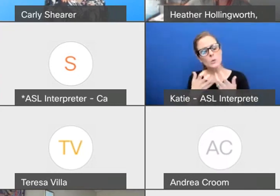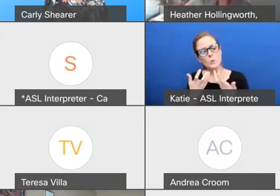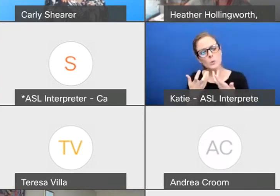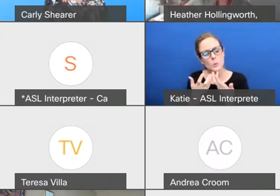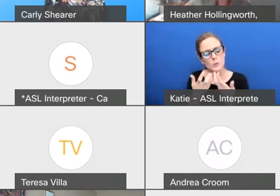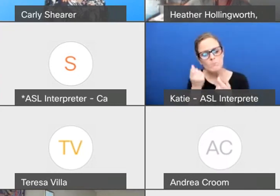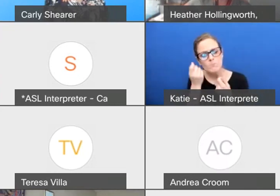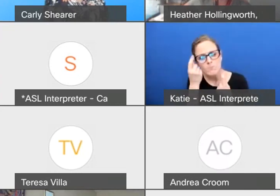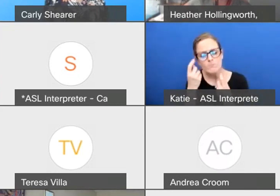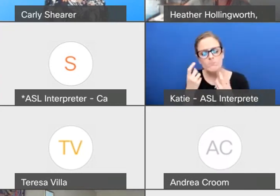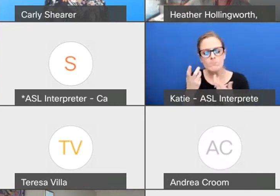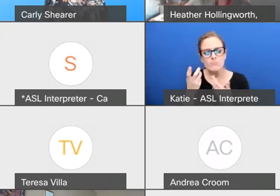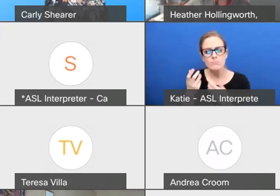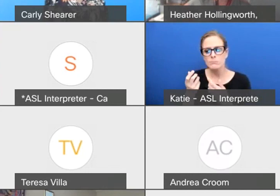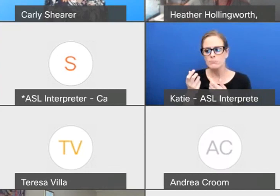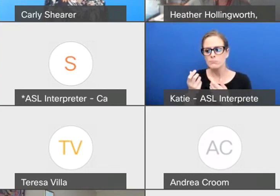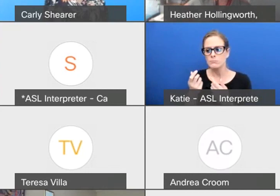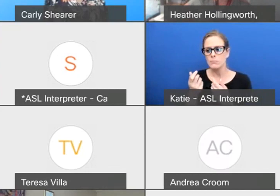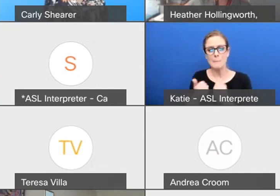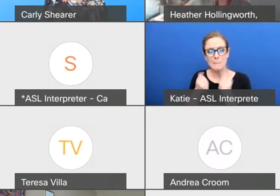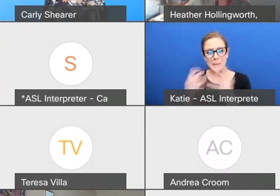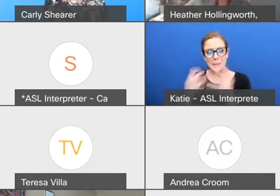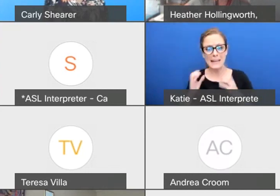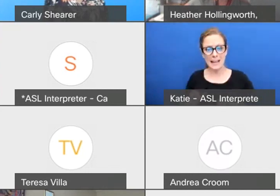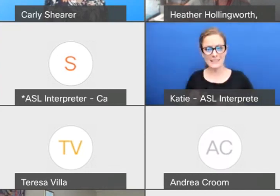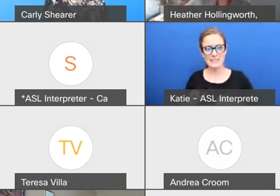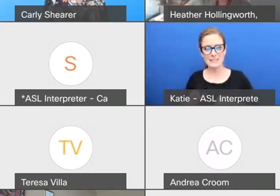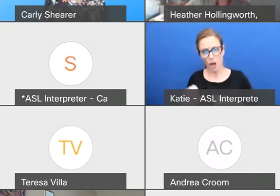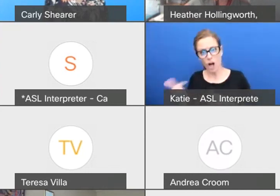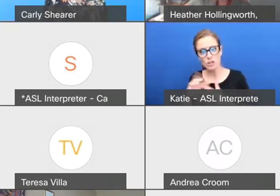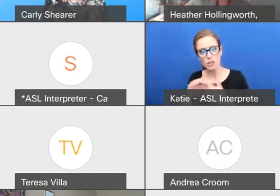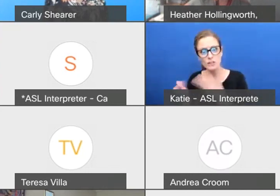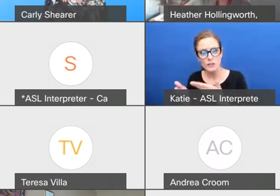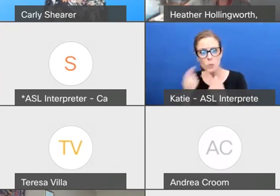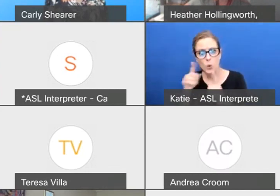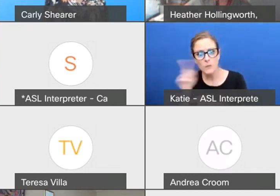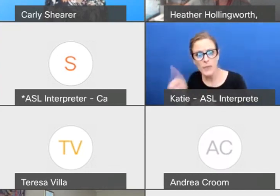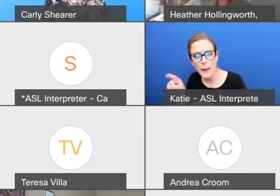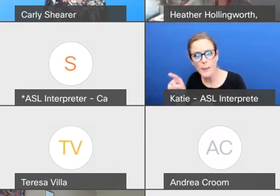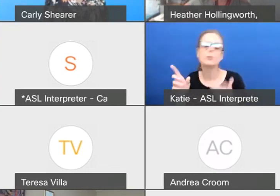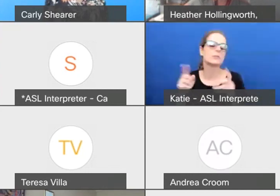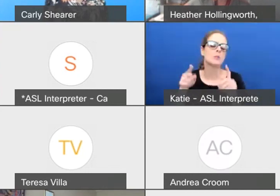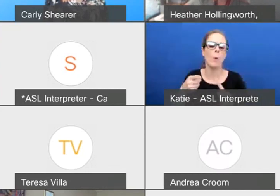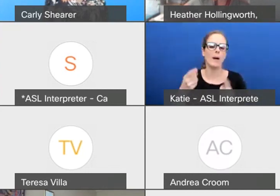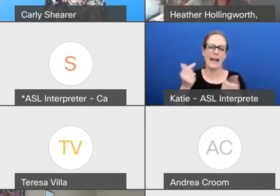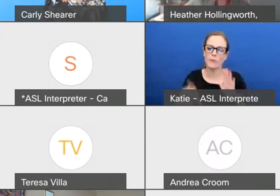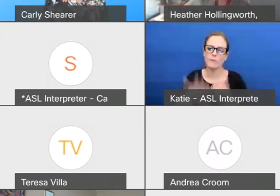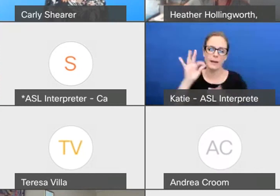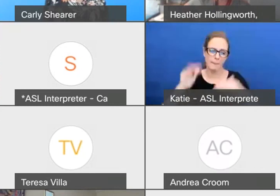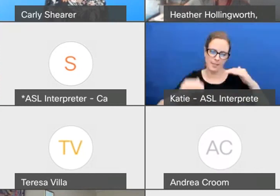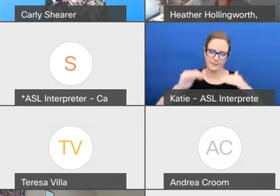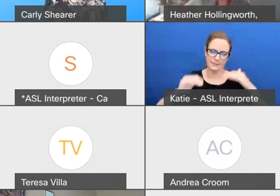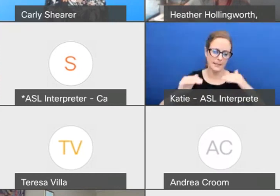many of our clients, this works for them too. And so trying to kind of figure out that balance. So I would just say, know that as we go over these